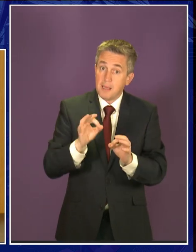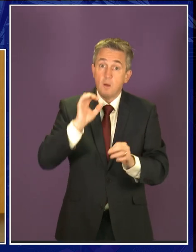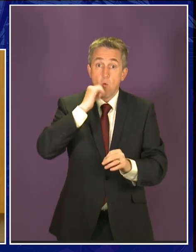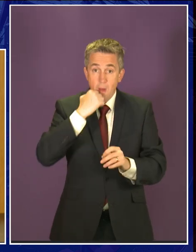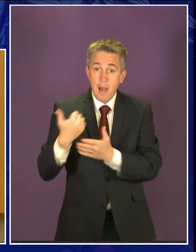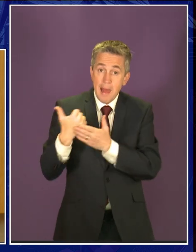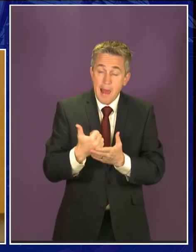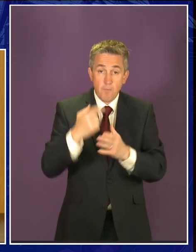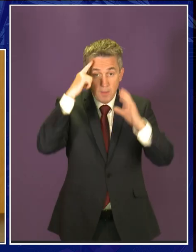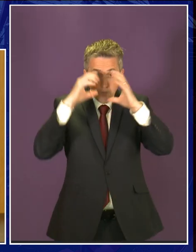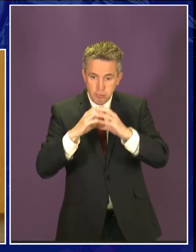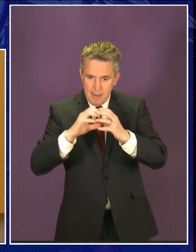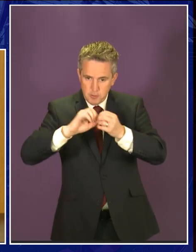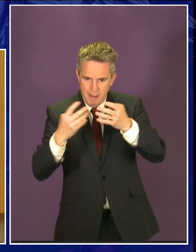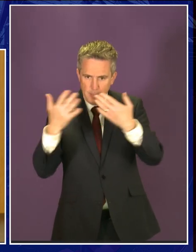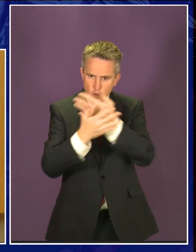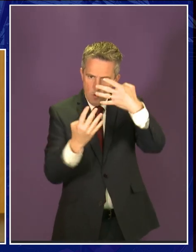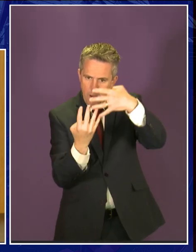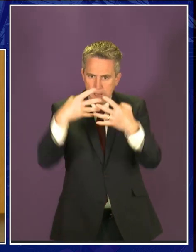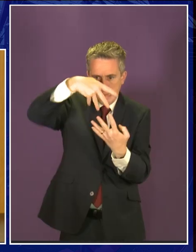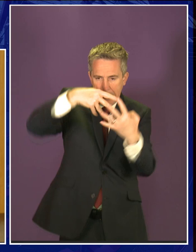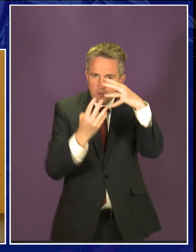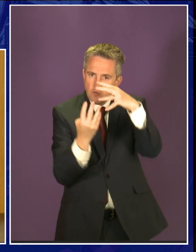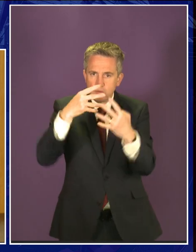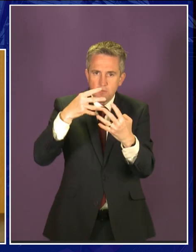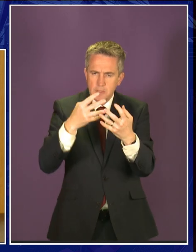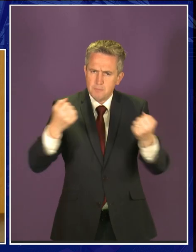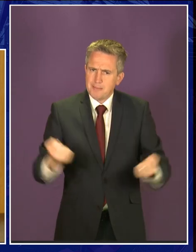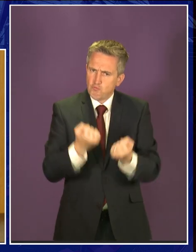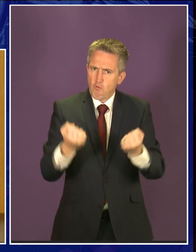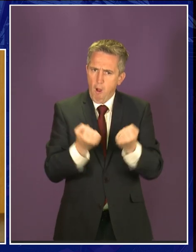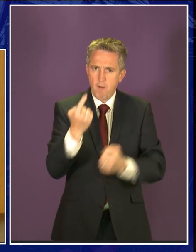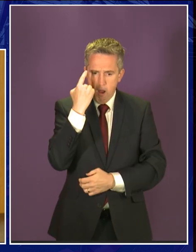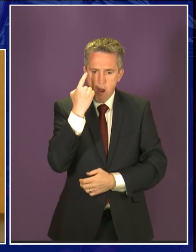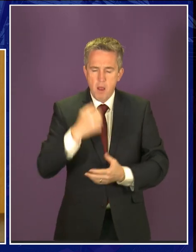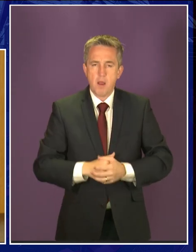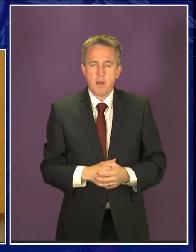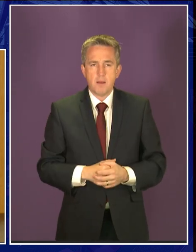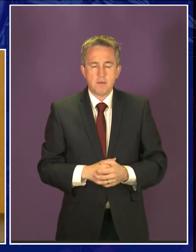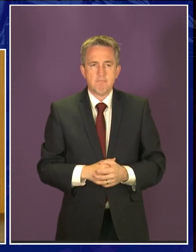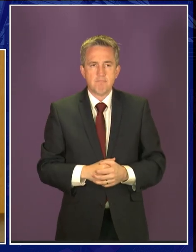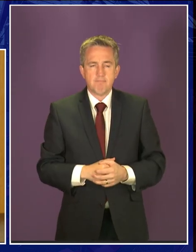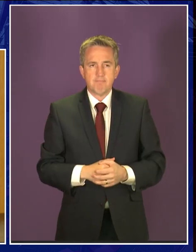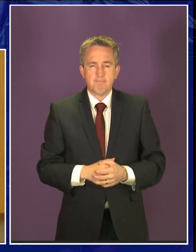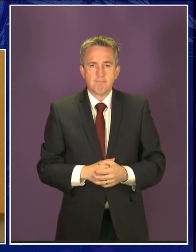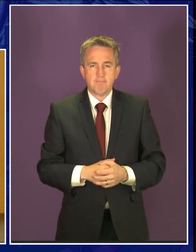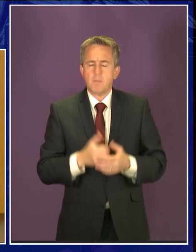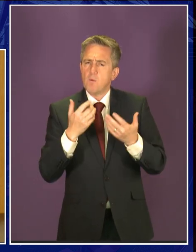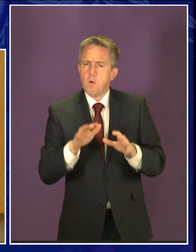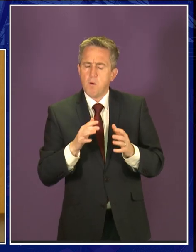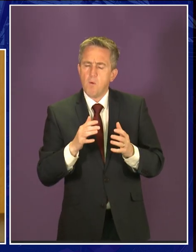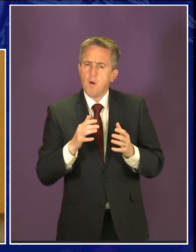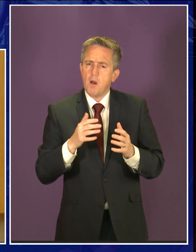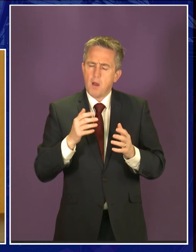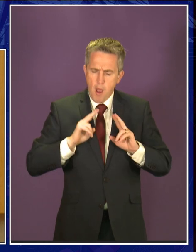by making new connections and increasing the strength of existing connections between the neurons. What are some of the specific findings on